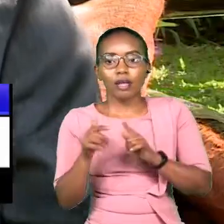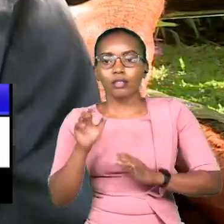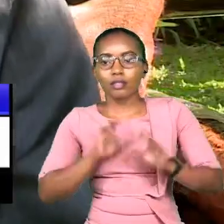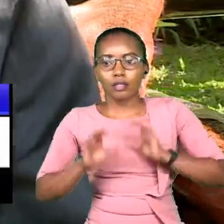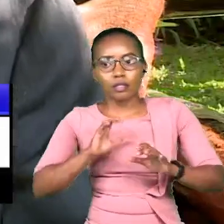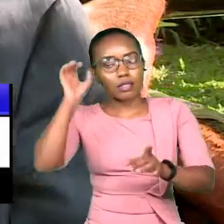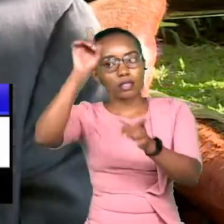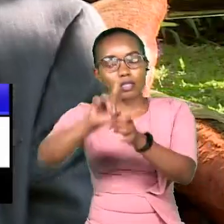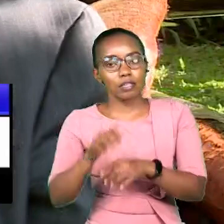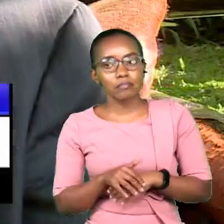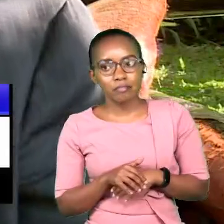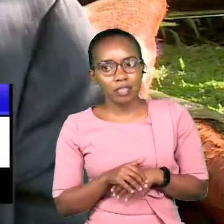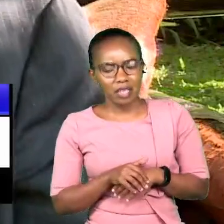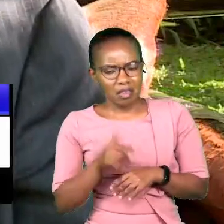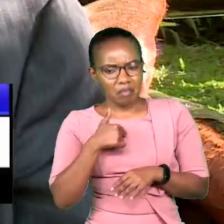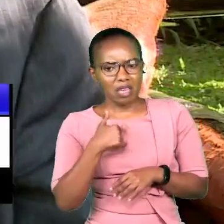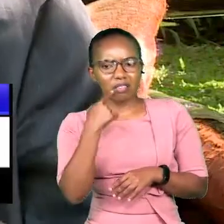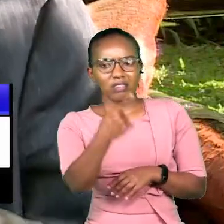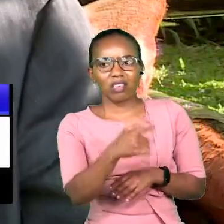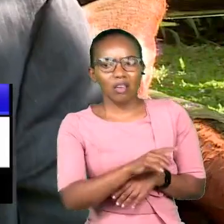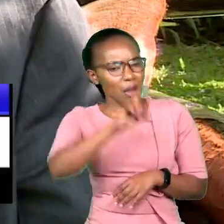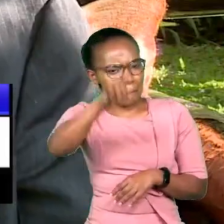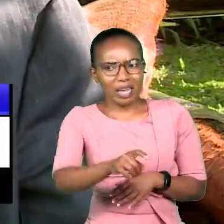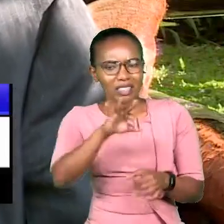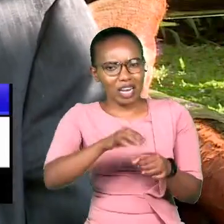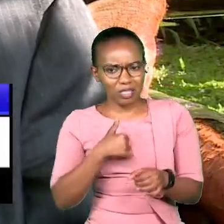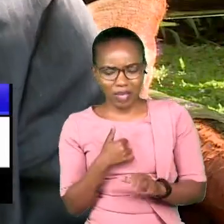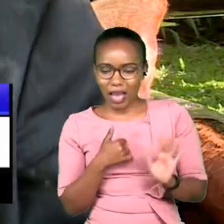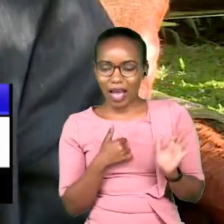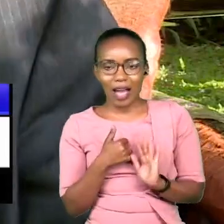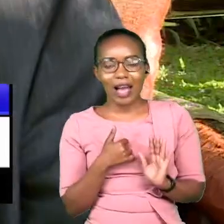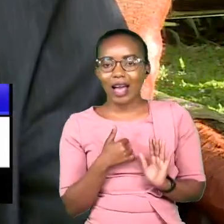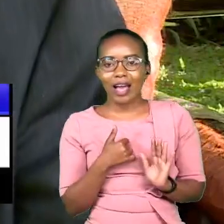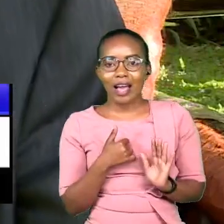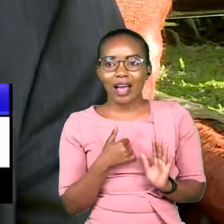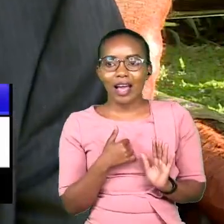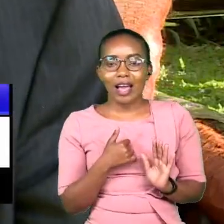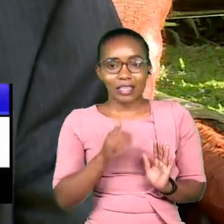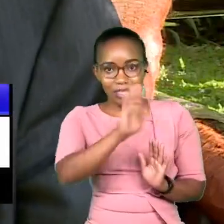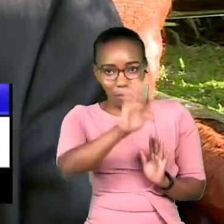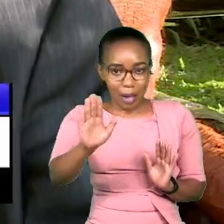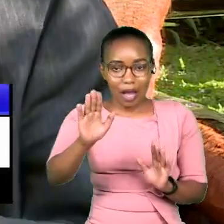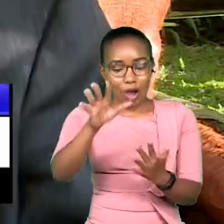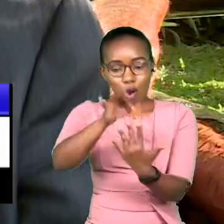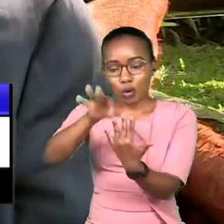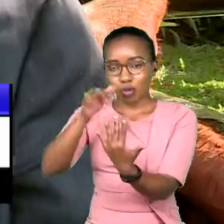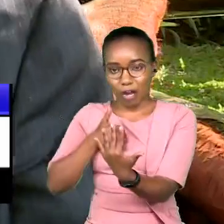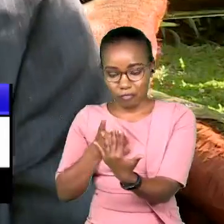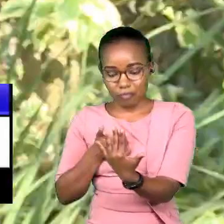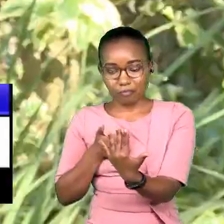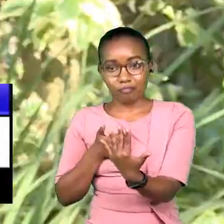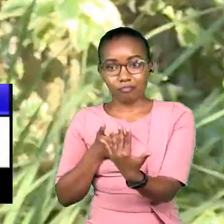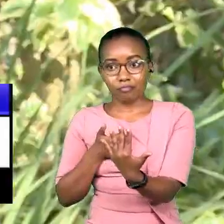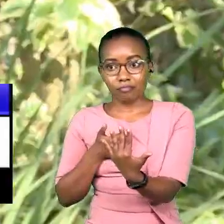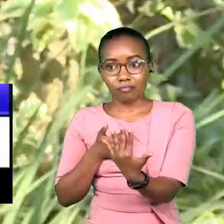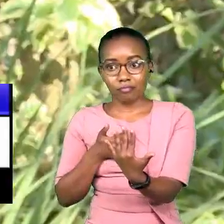citizens decide. It's not for me to say, you must elect me, okay? So you have your options there and you have me.